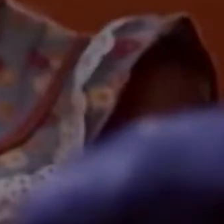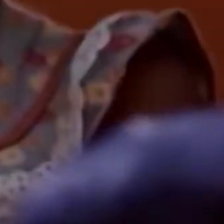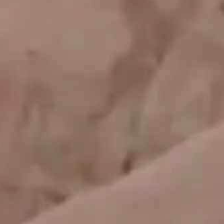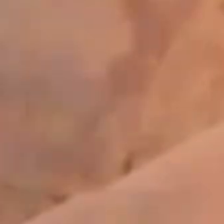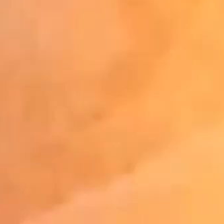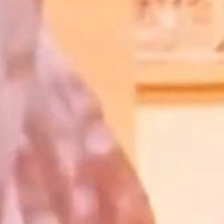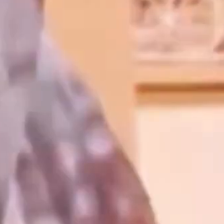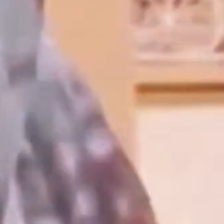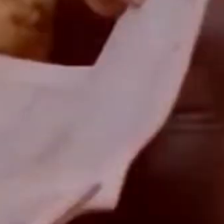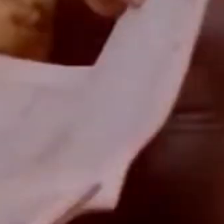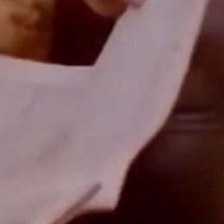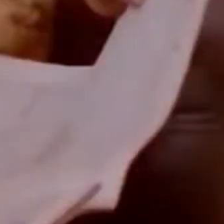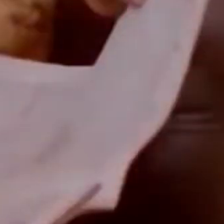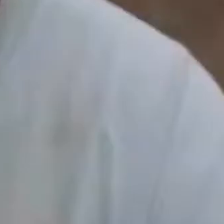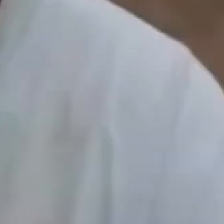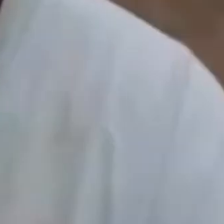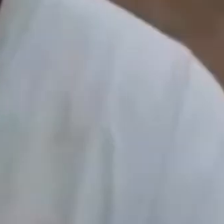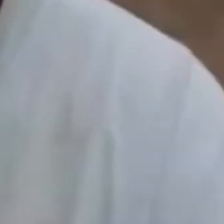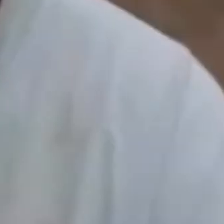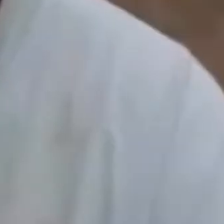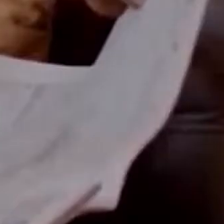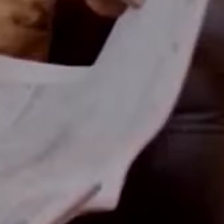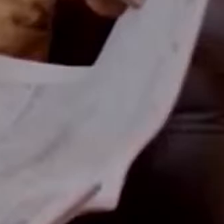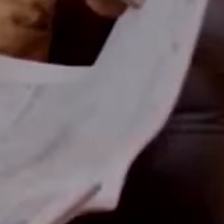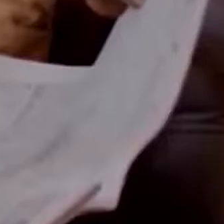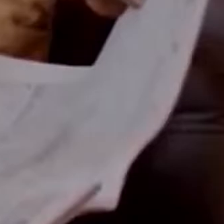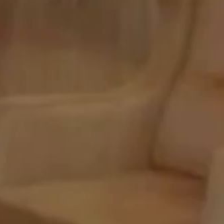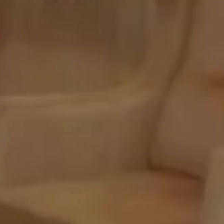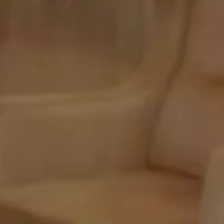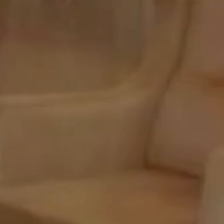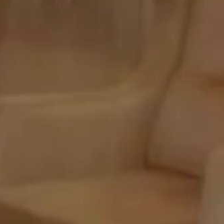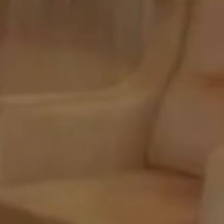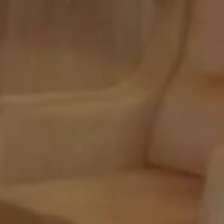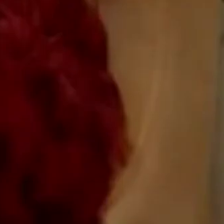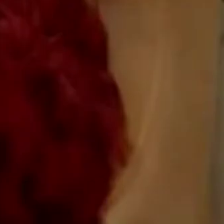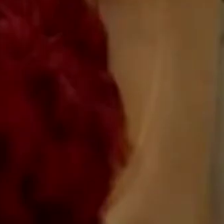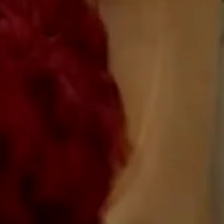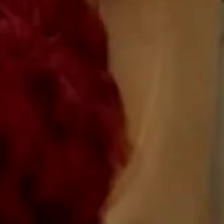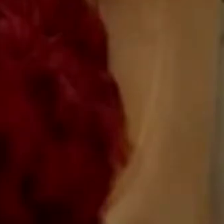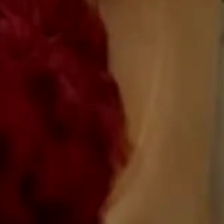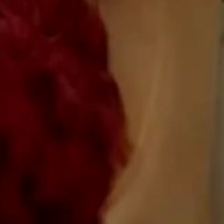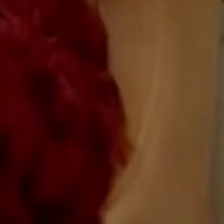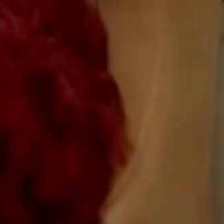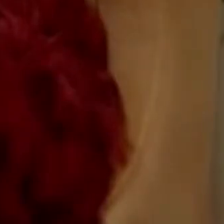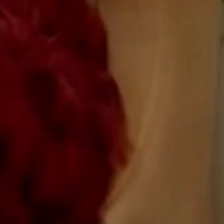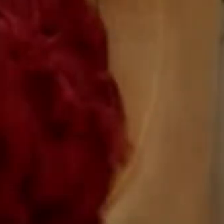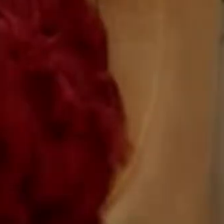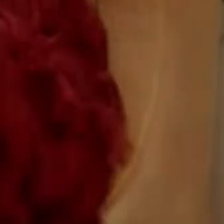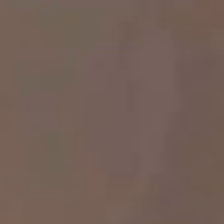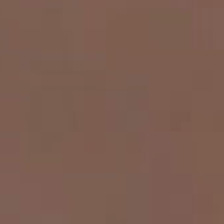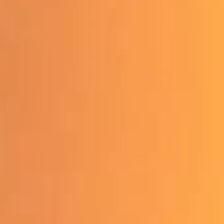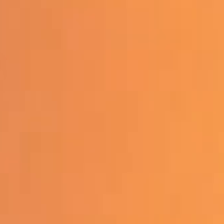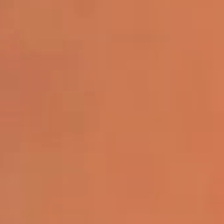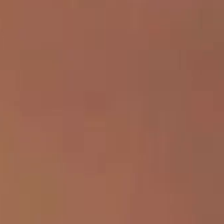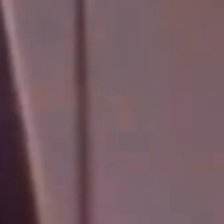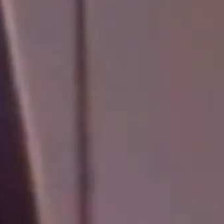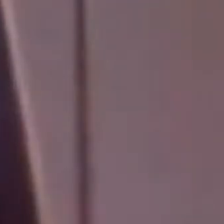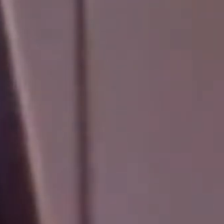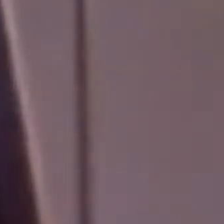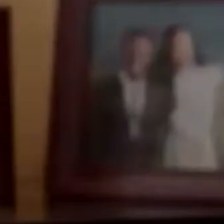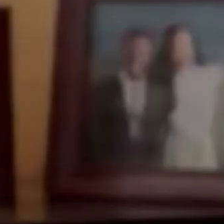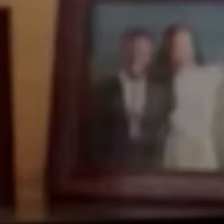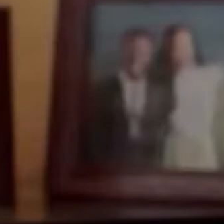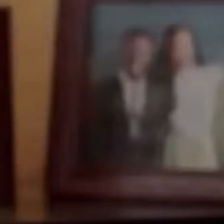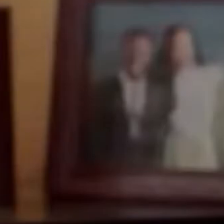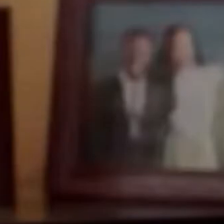mother. All you have is yourself. That is all you must remember. You know